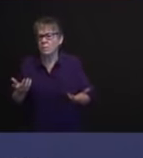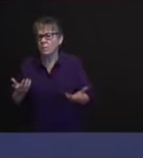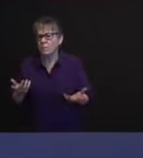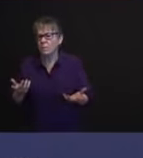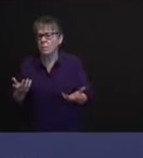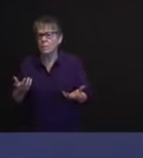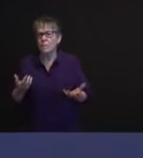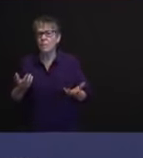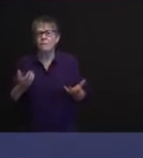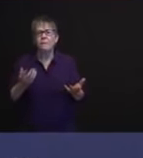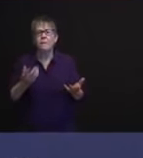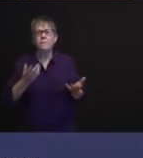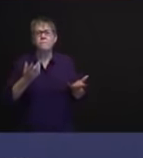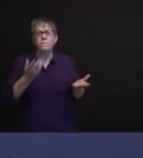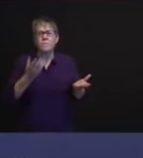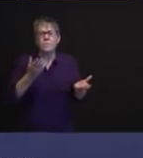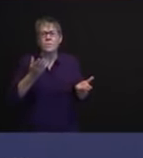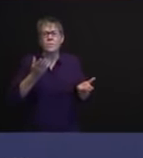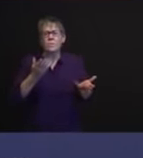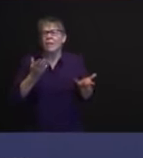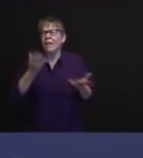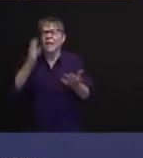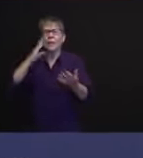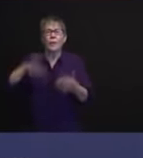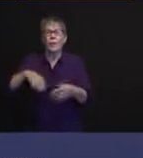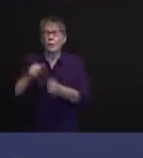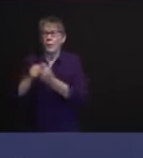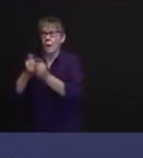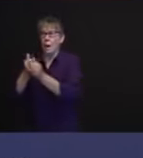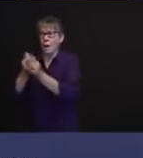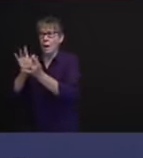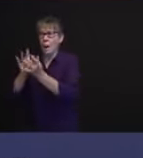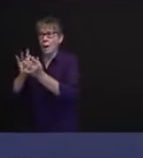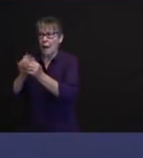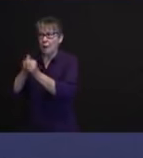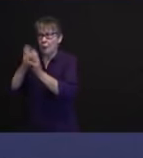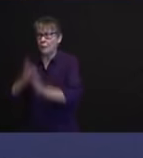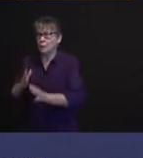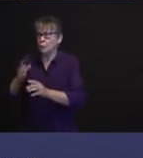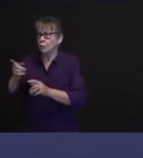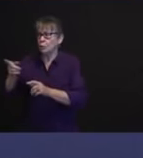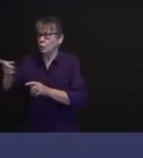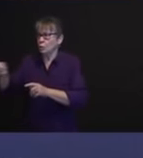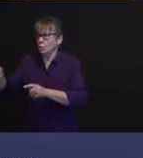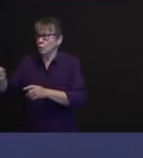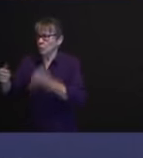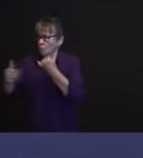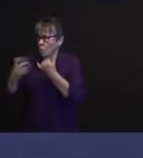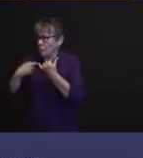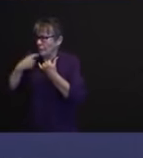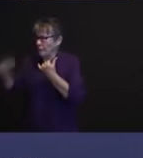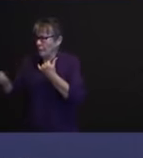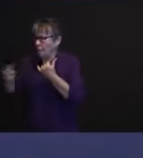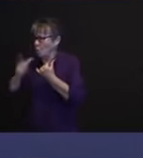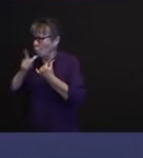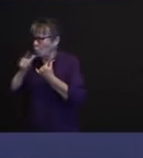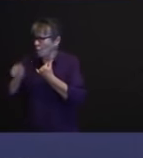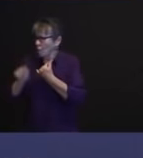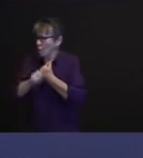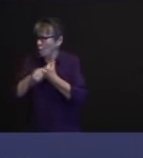Ed, anything else you want to add on that? In a perfect world, if you had 100% response rate, maybe that's a different way to put Charlie's